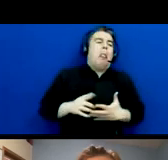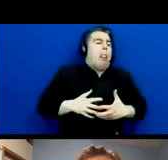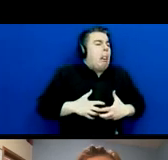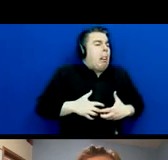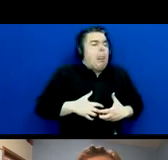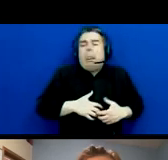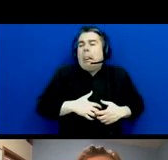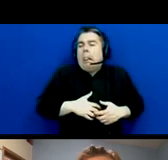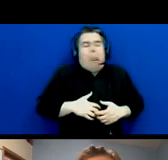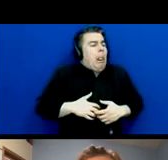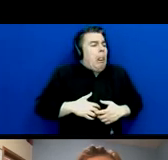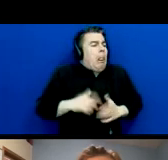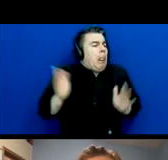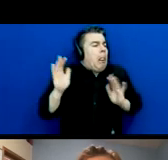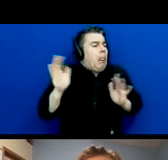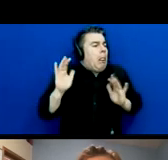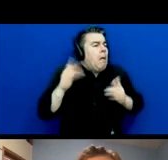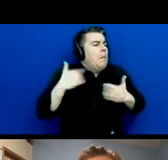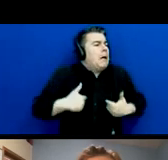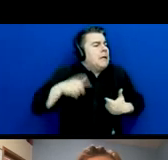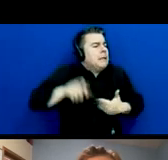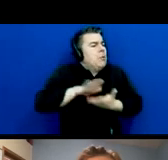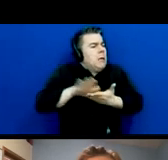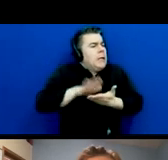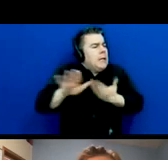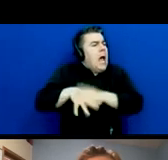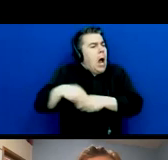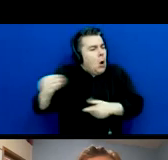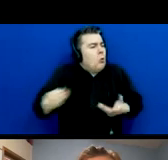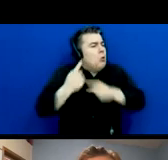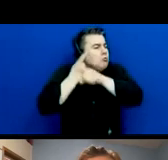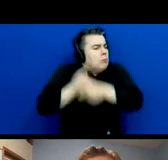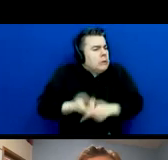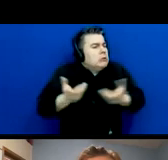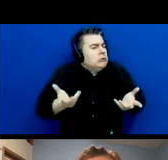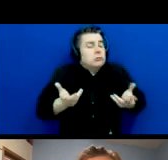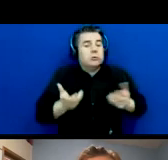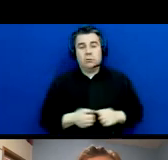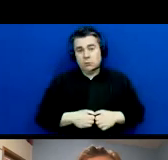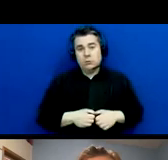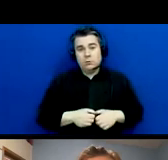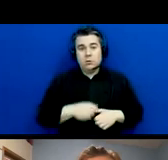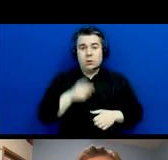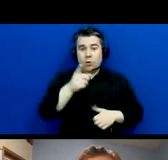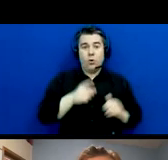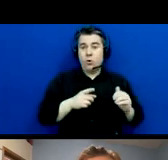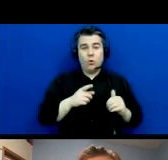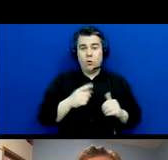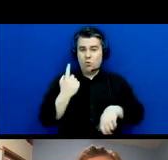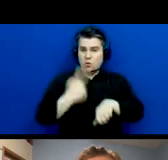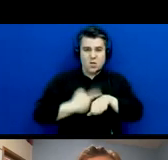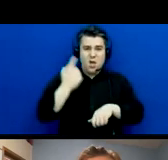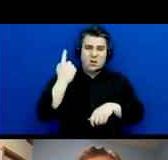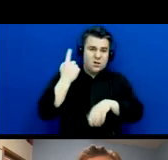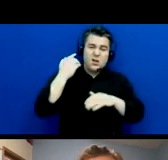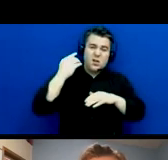inside because your body naturally needs to detoxify on a regular basis. So if you're going less than once a day or you're going back